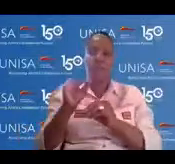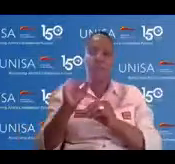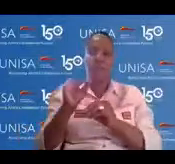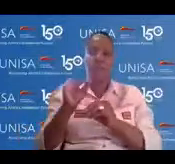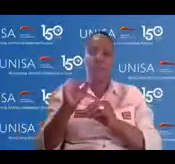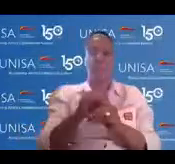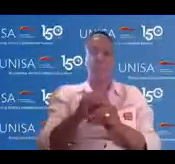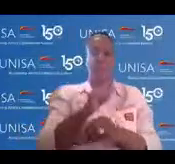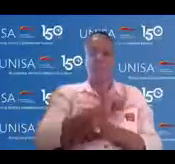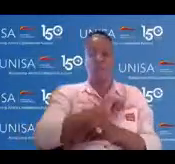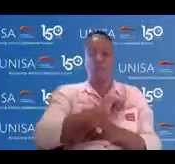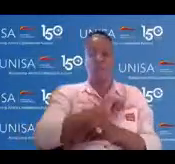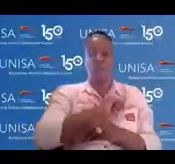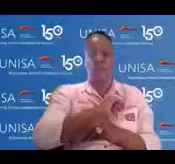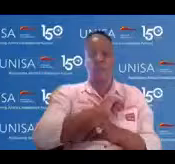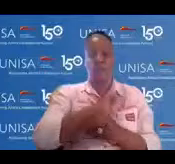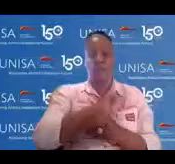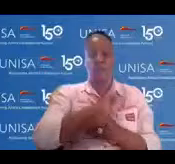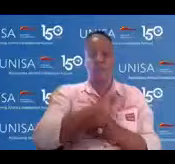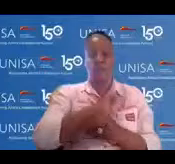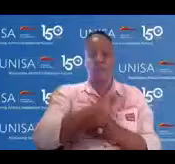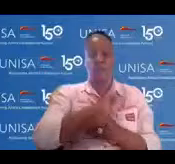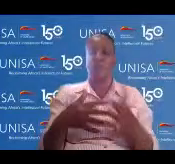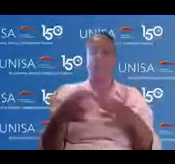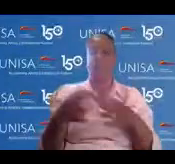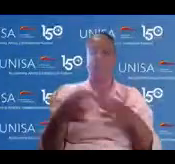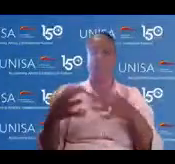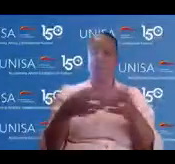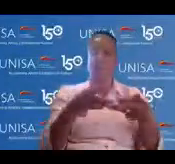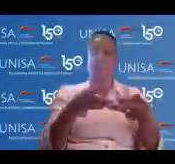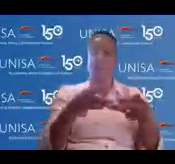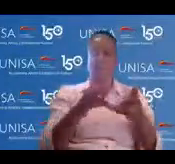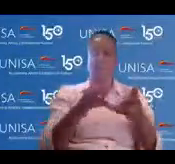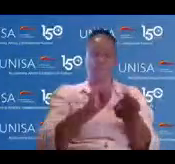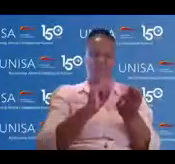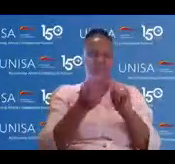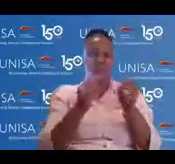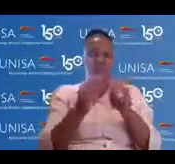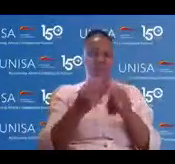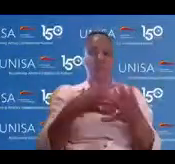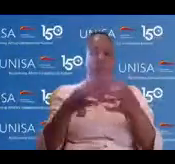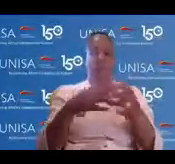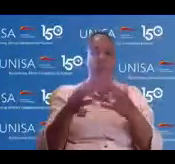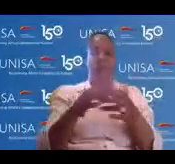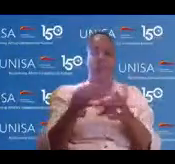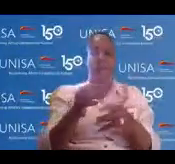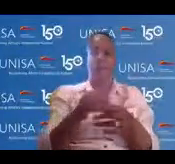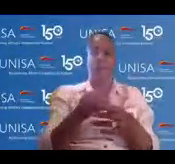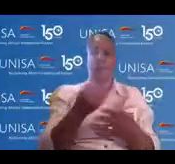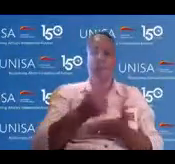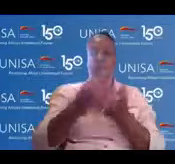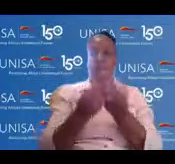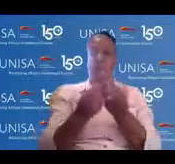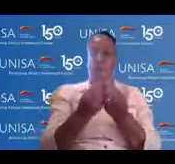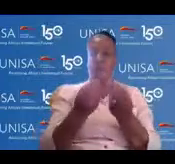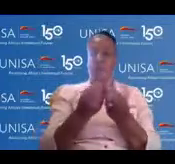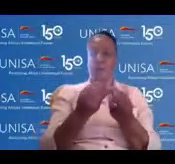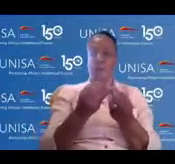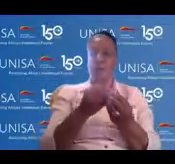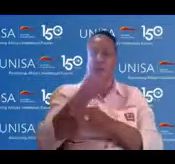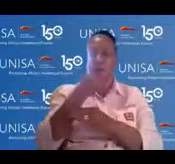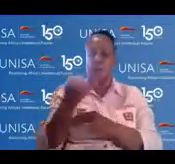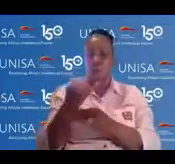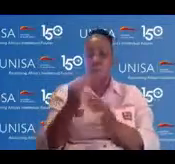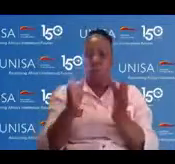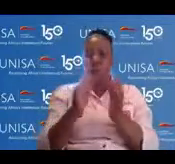you, by any chance, change your device or your telephone contact details, you need to communicate